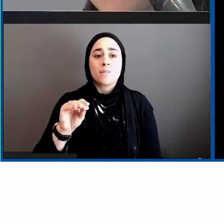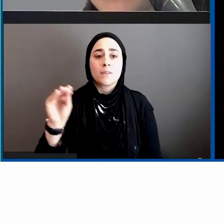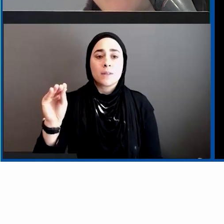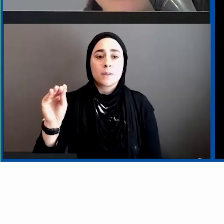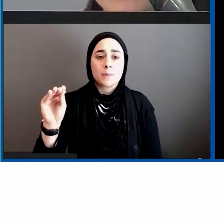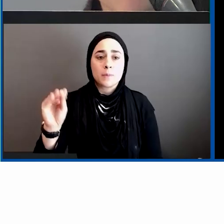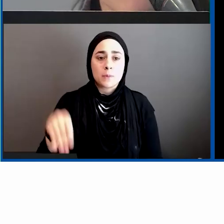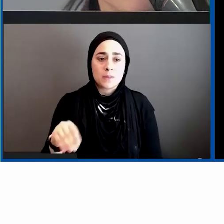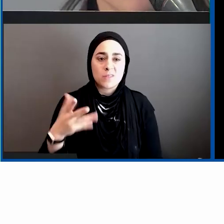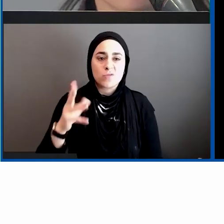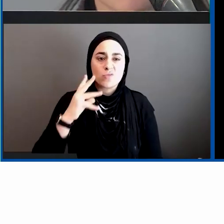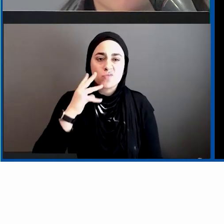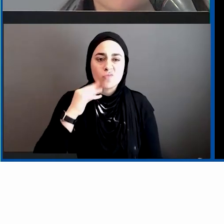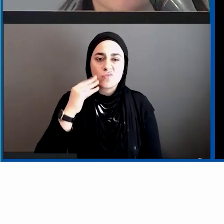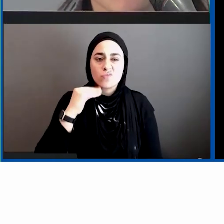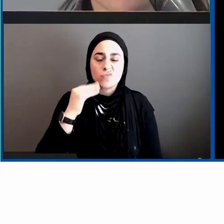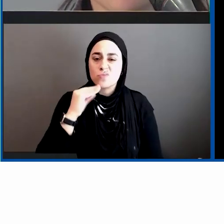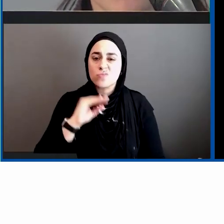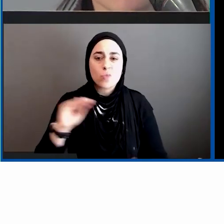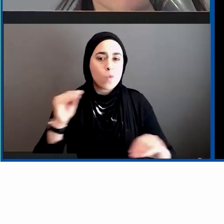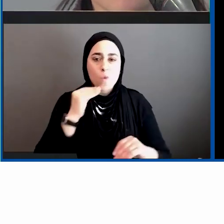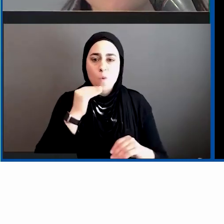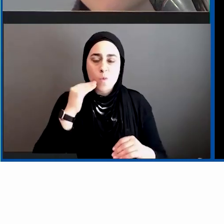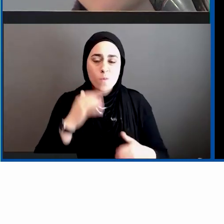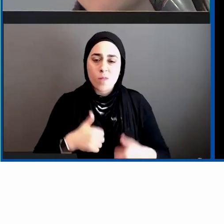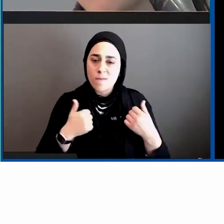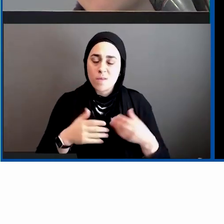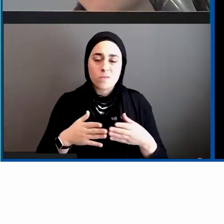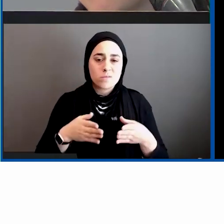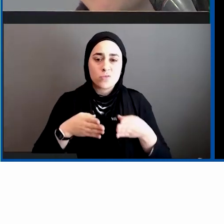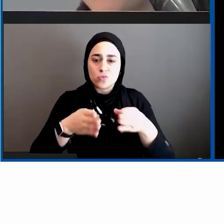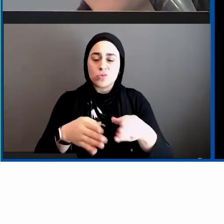50% have experienced some level of homelessness and or violence.